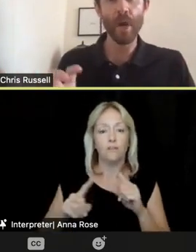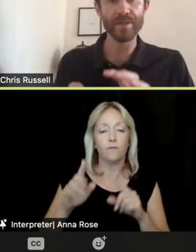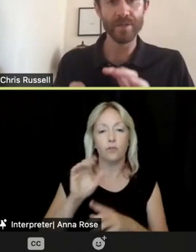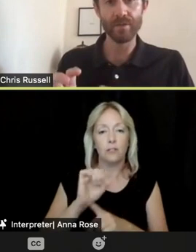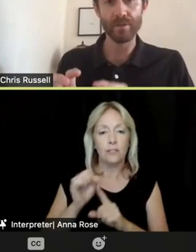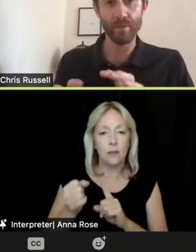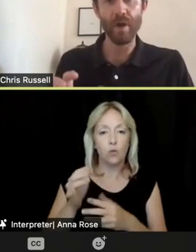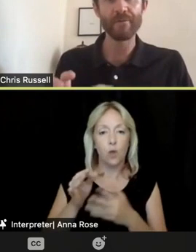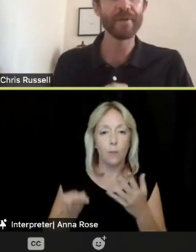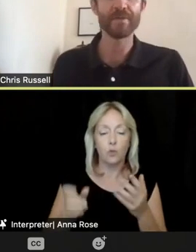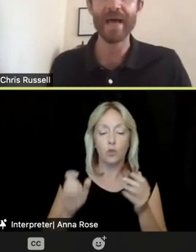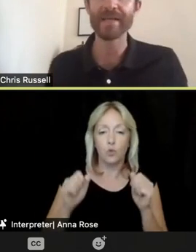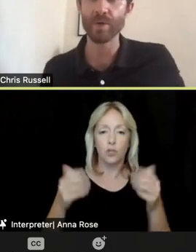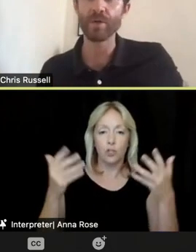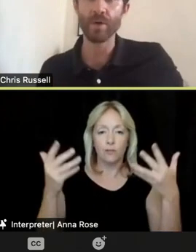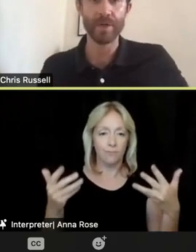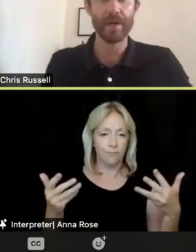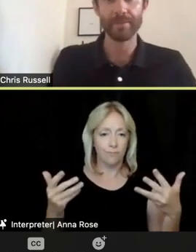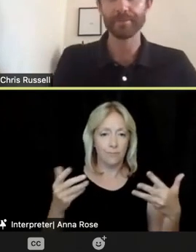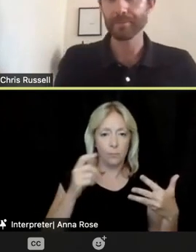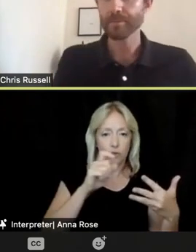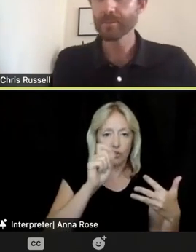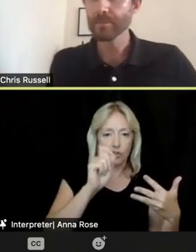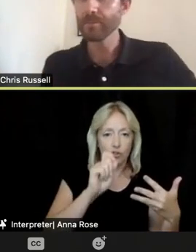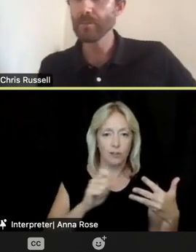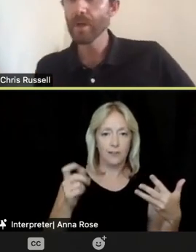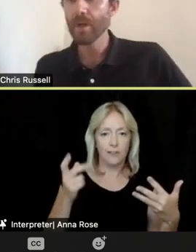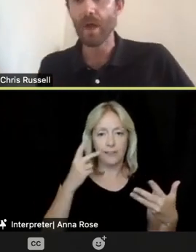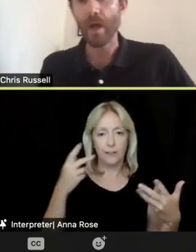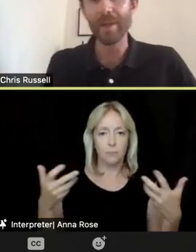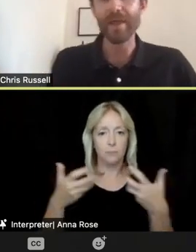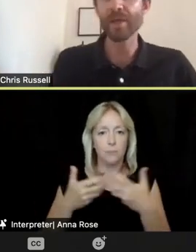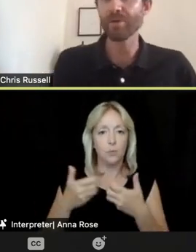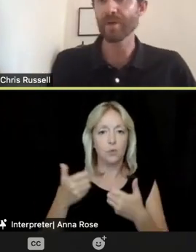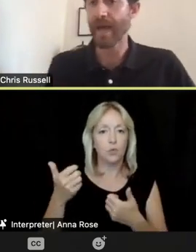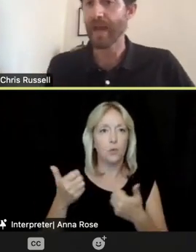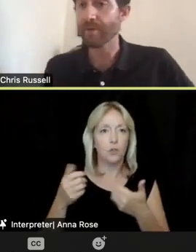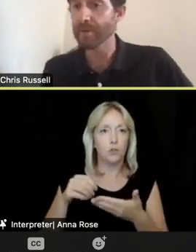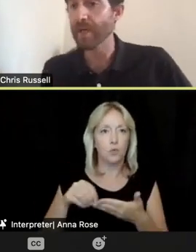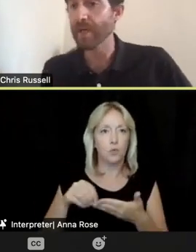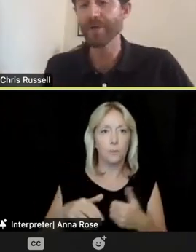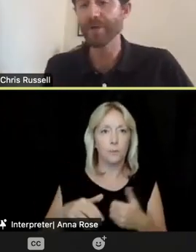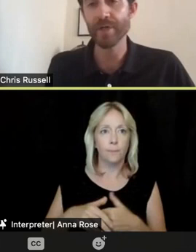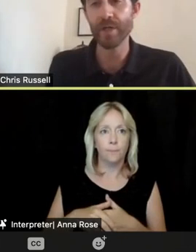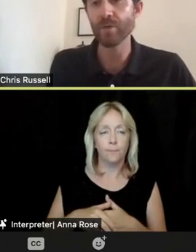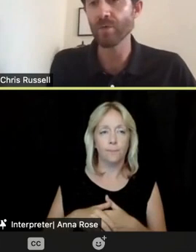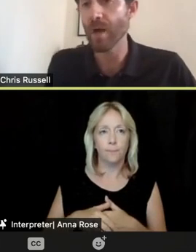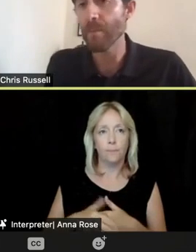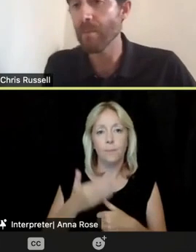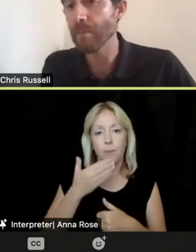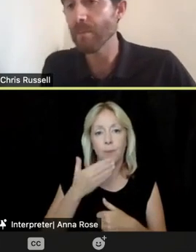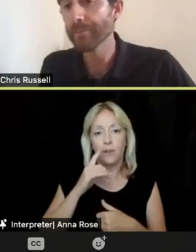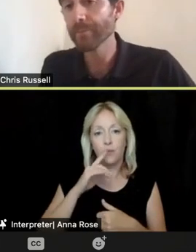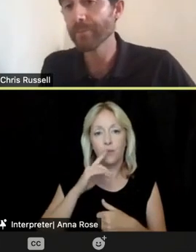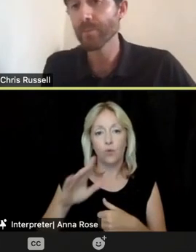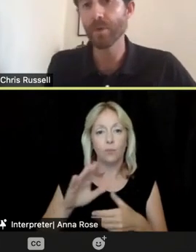see what fits best with your child. And thank you for that. I appreciate